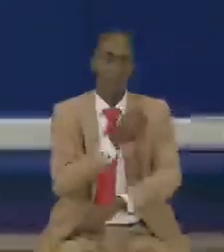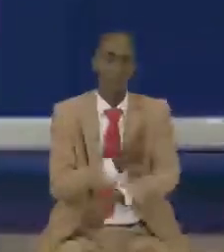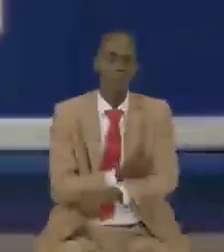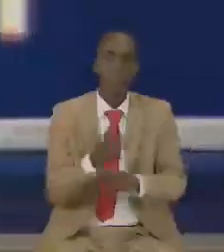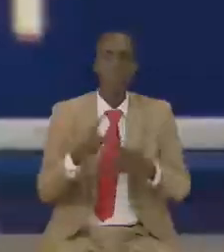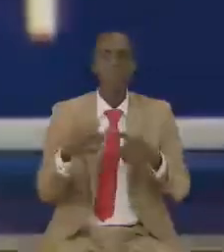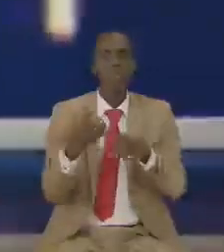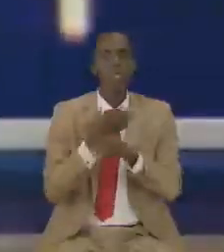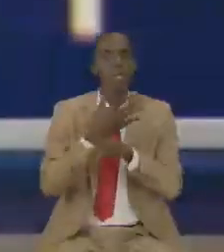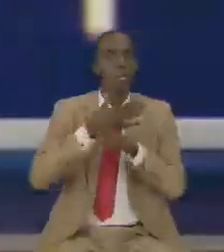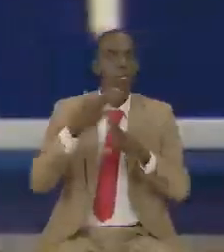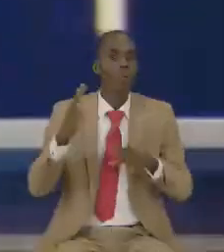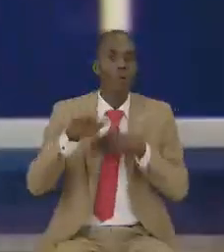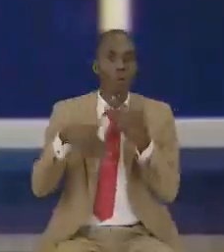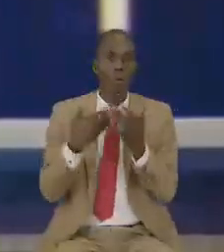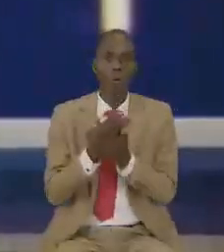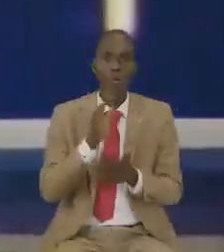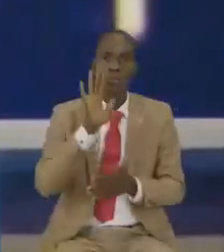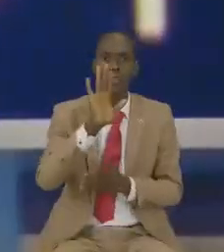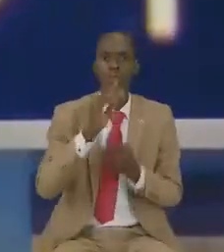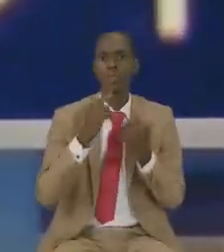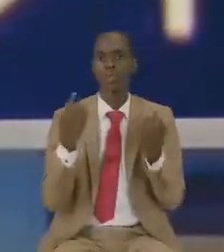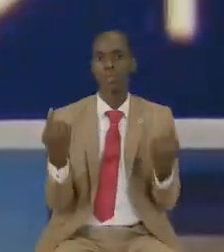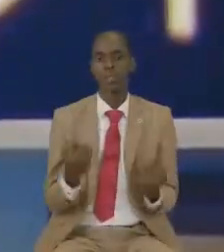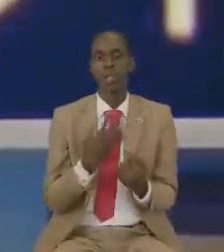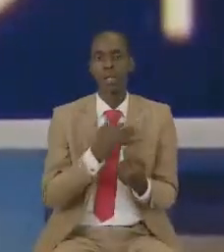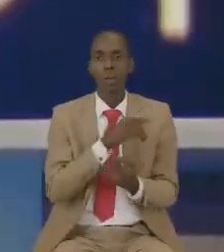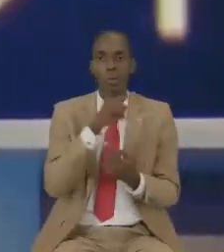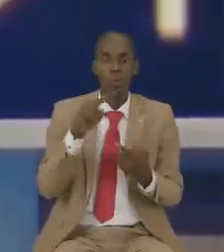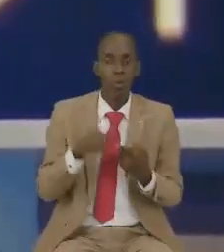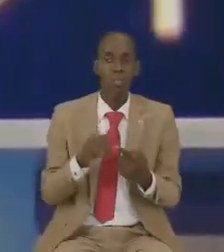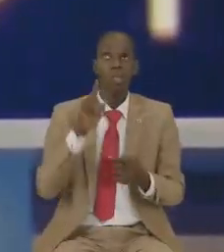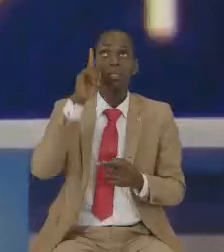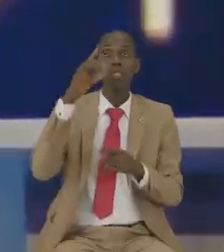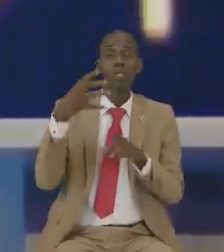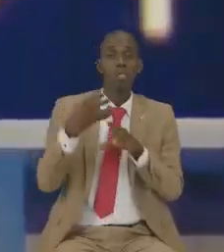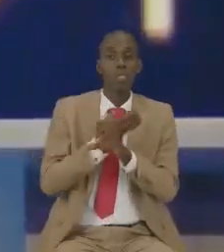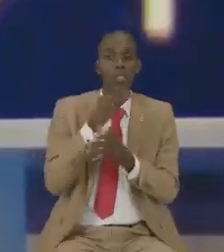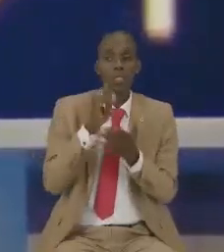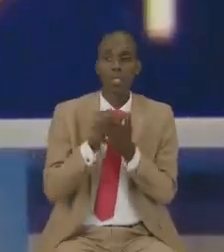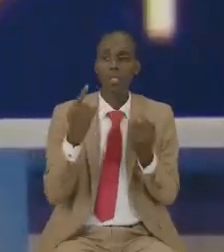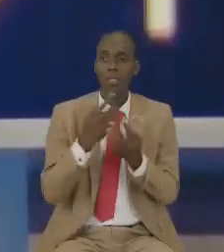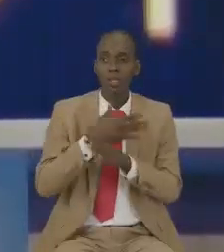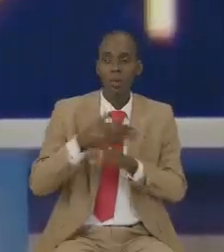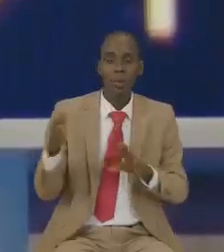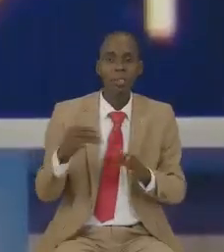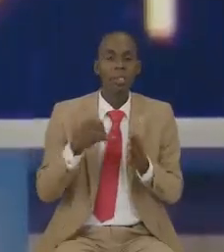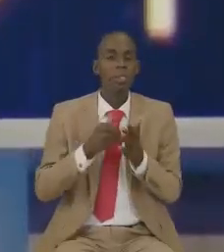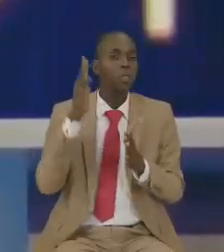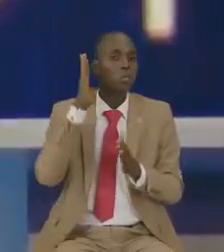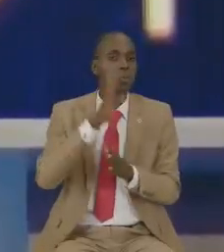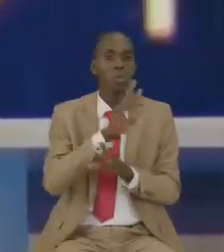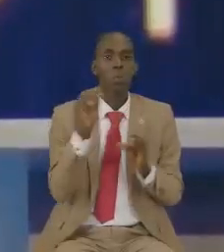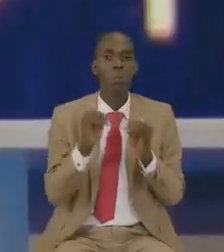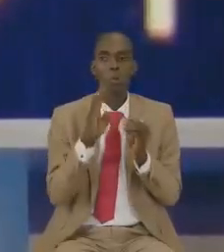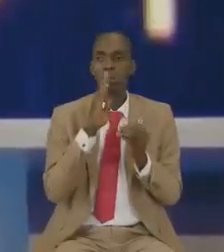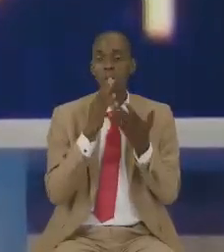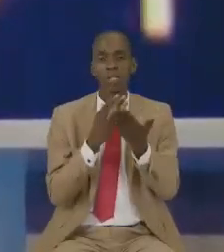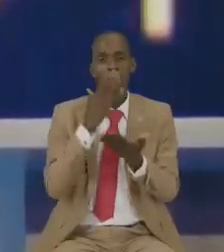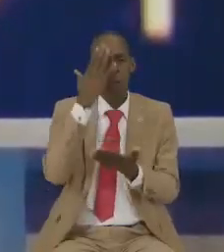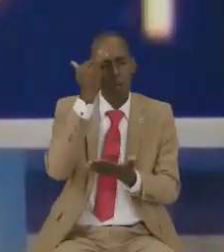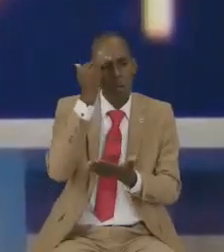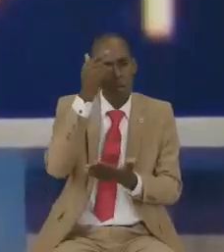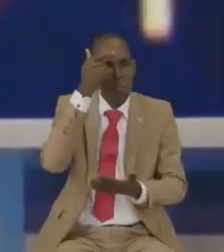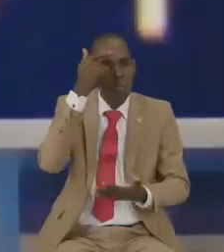take away all your sin. And when he takes that sin away, it will no more be there because it